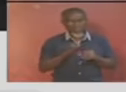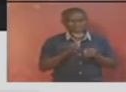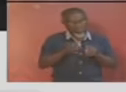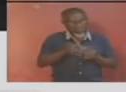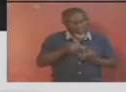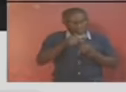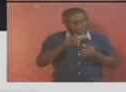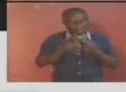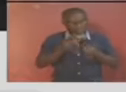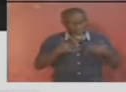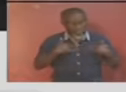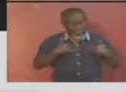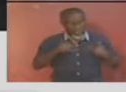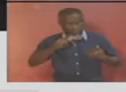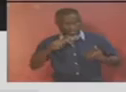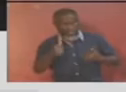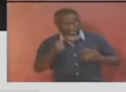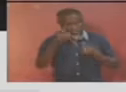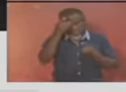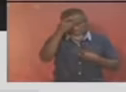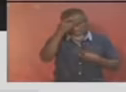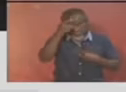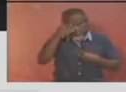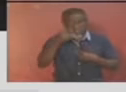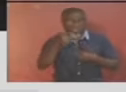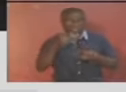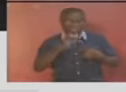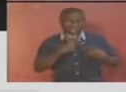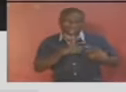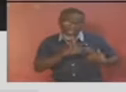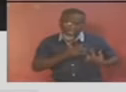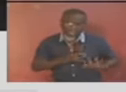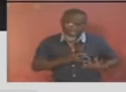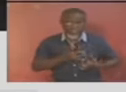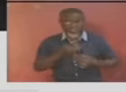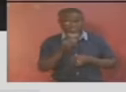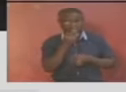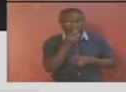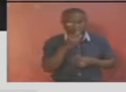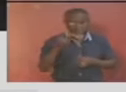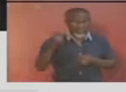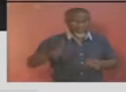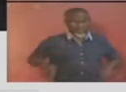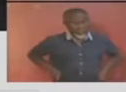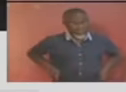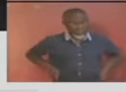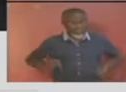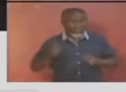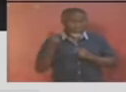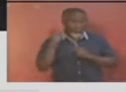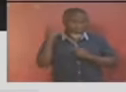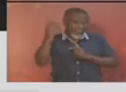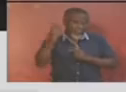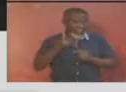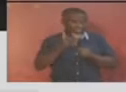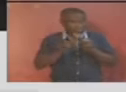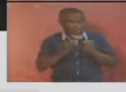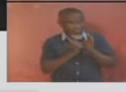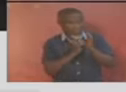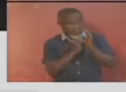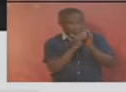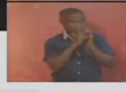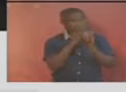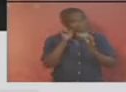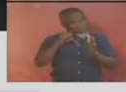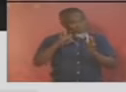the chronic diseases, the heart disease, diabetes, hypertension, kidney disease, sometimes treatment from cancers. Those sorts